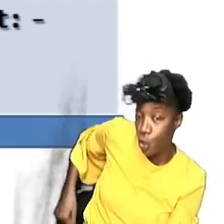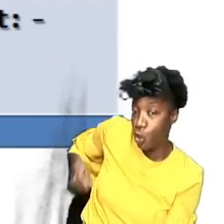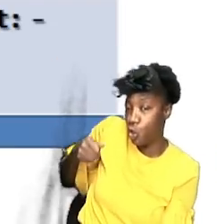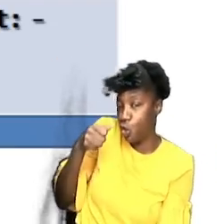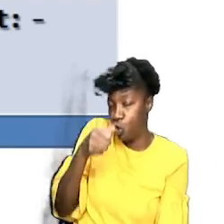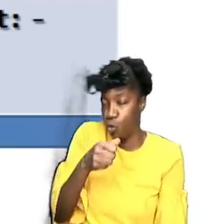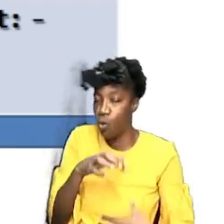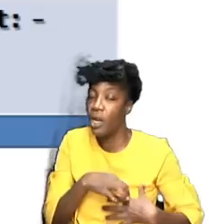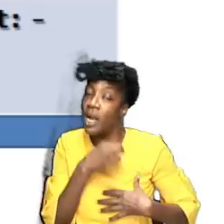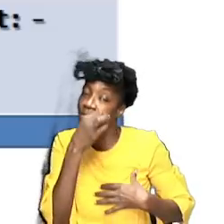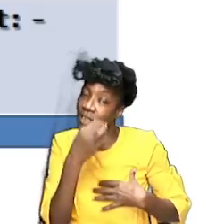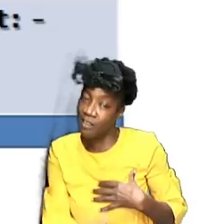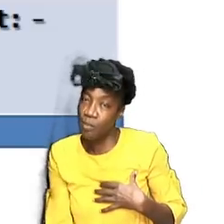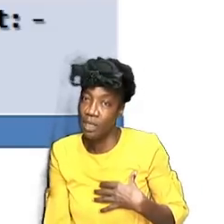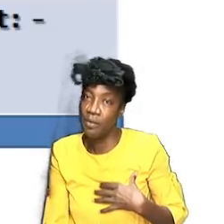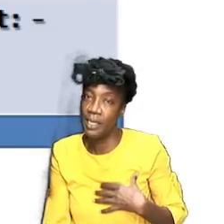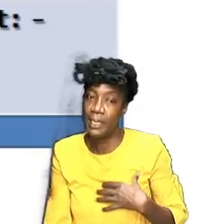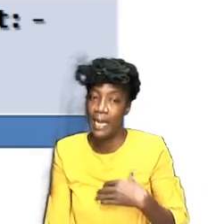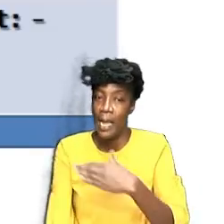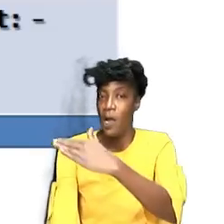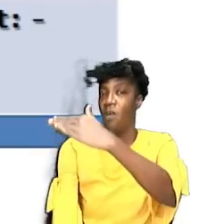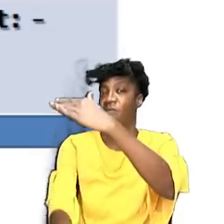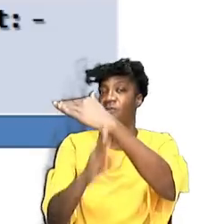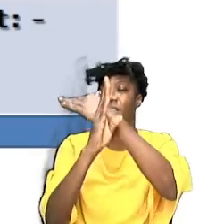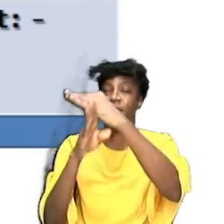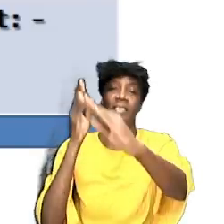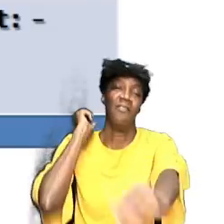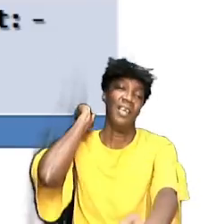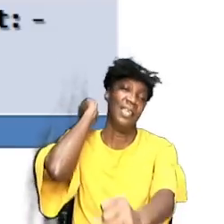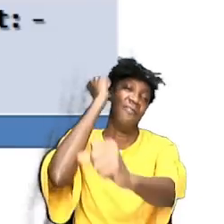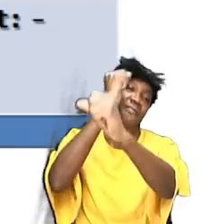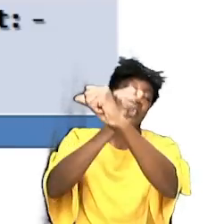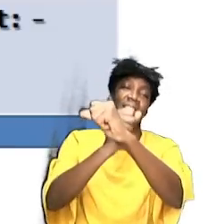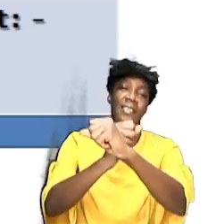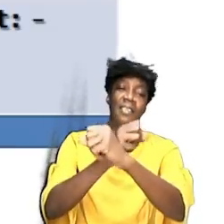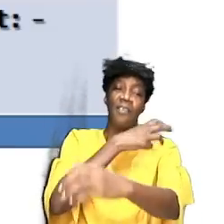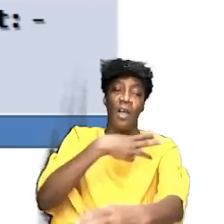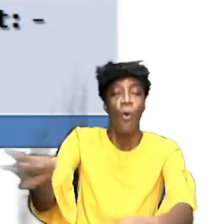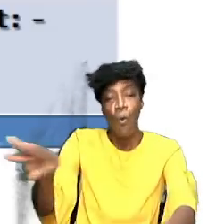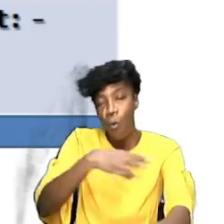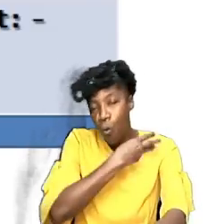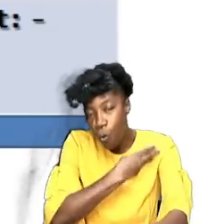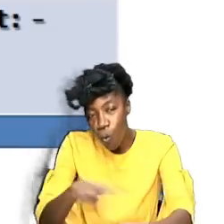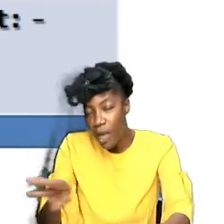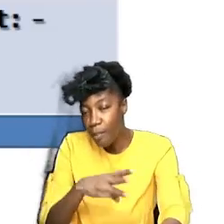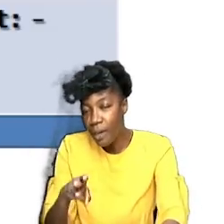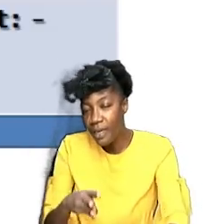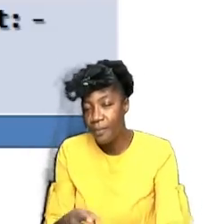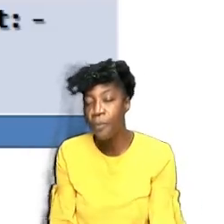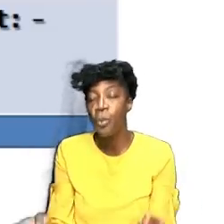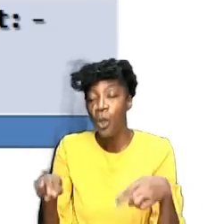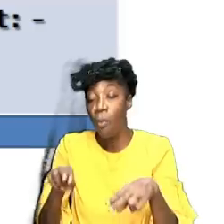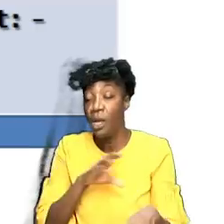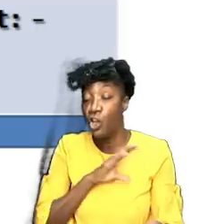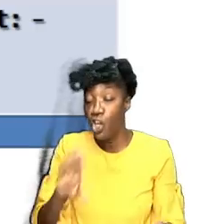both offensive and defensive weapon. Now, let me tell you what happened to the child of God when these things